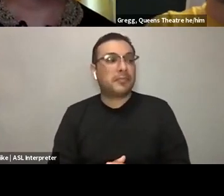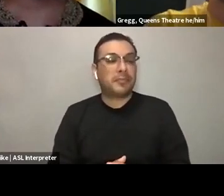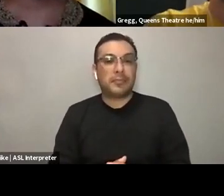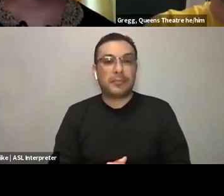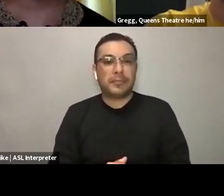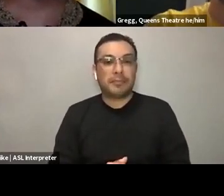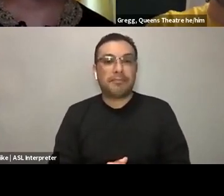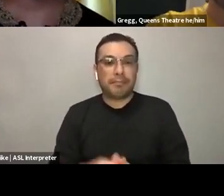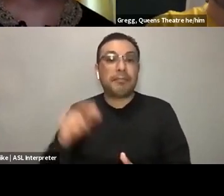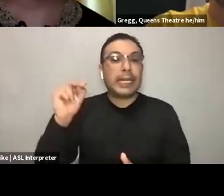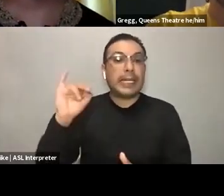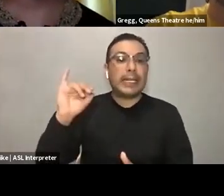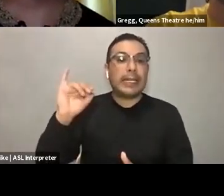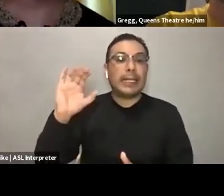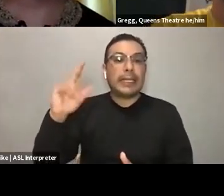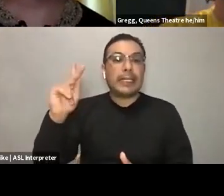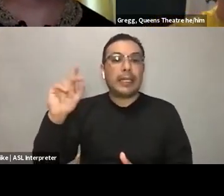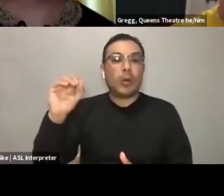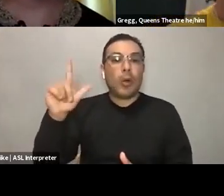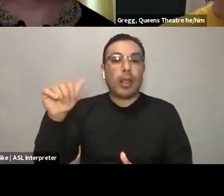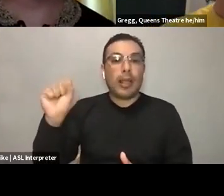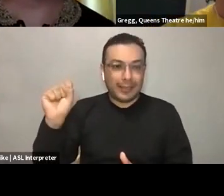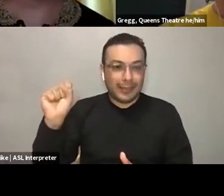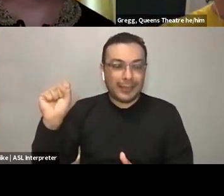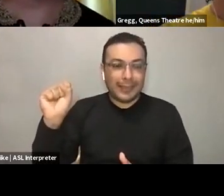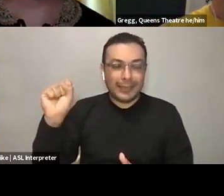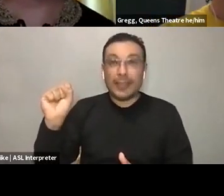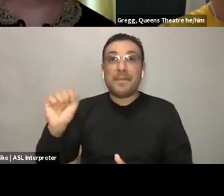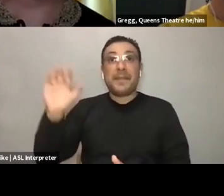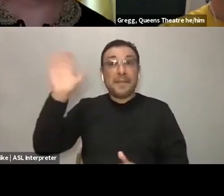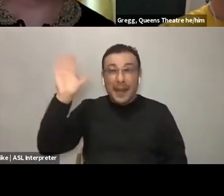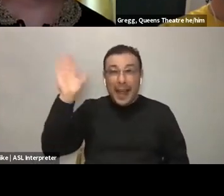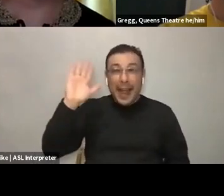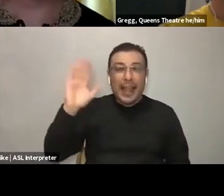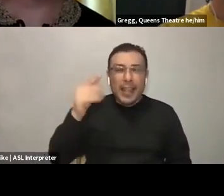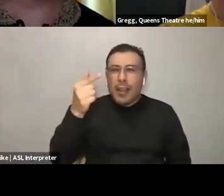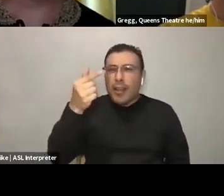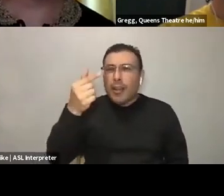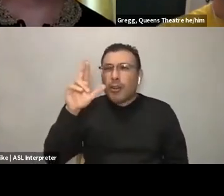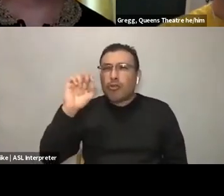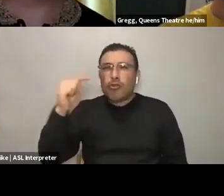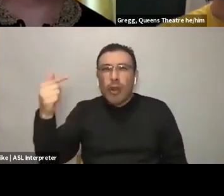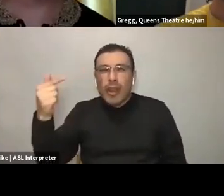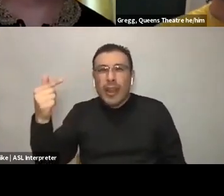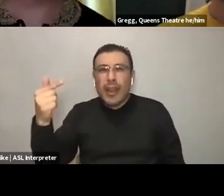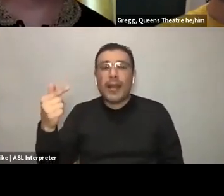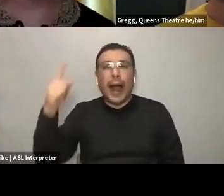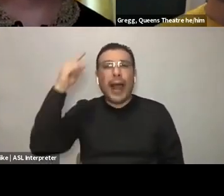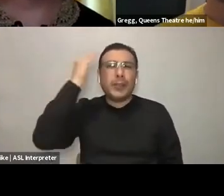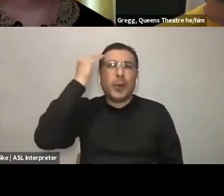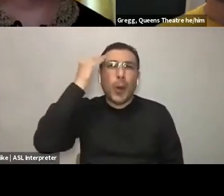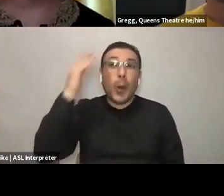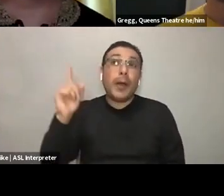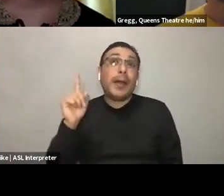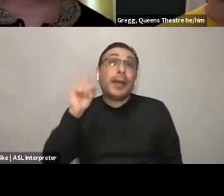Hi. Yes. Um, Greg, um, is it okay? Um, how do you like, I know for deaf plays, do you have like an interpreter that actually